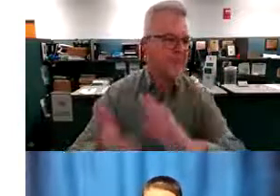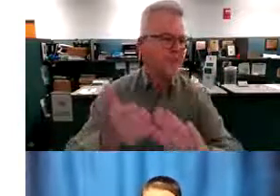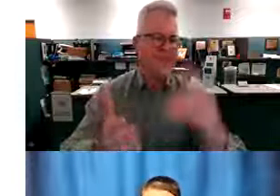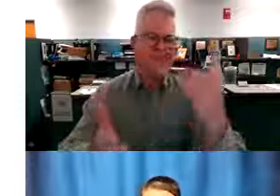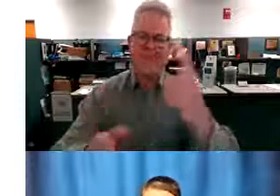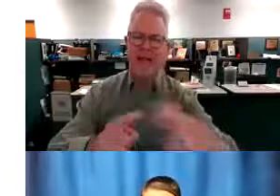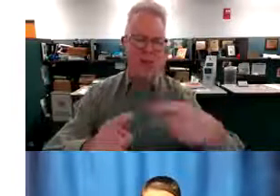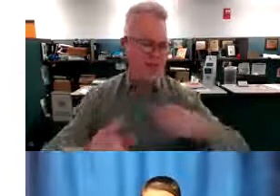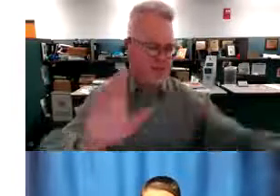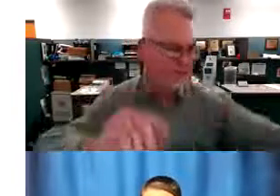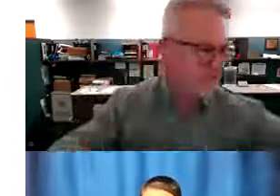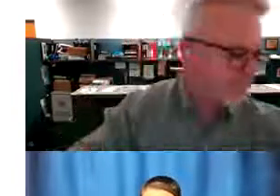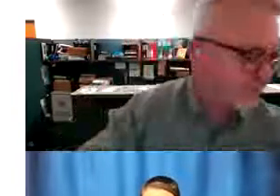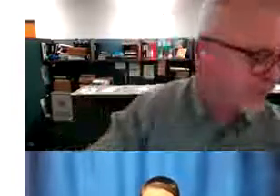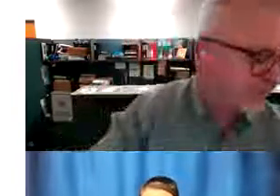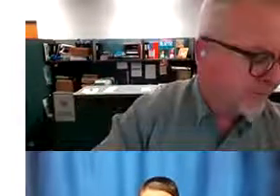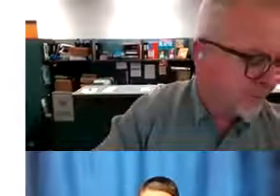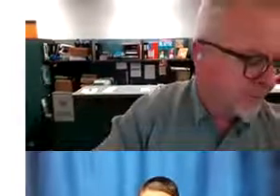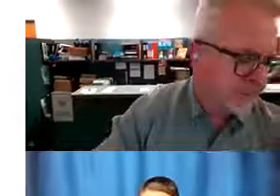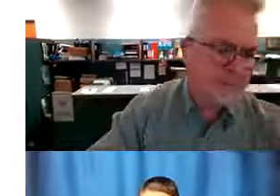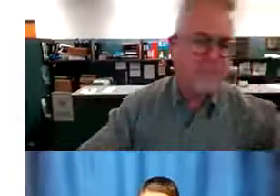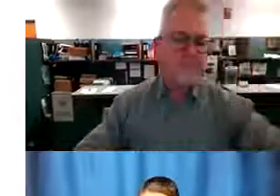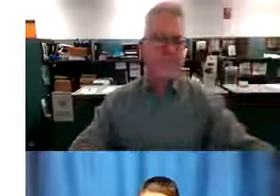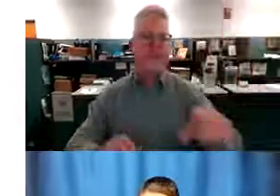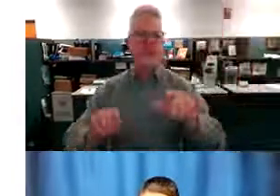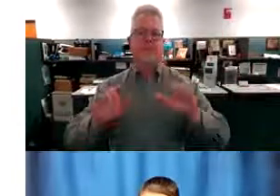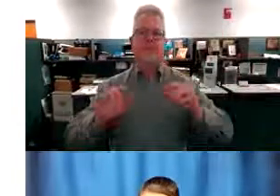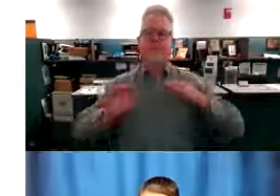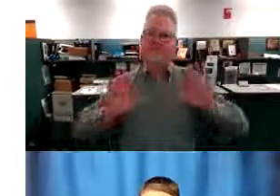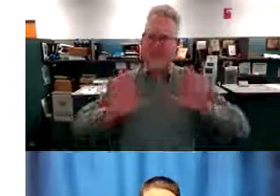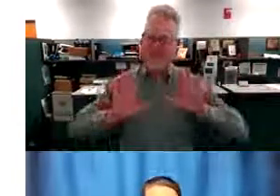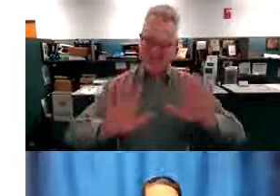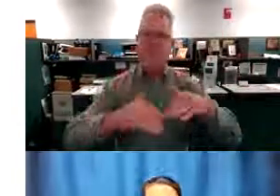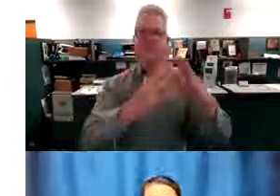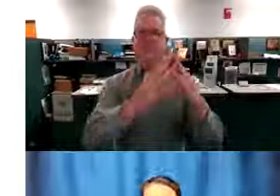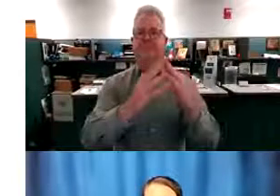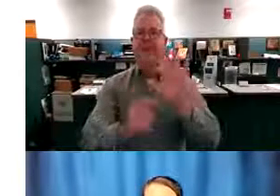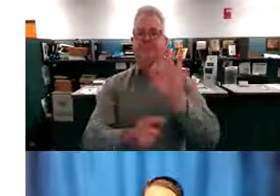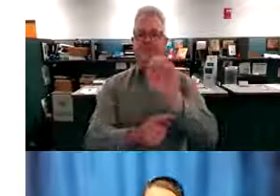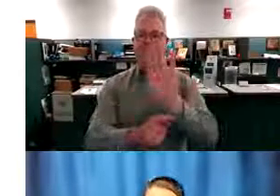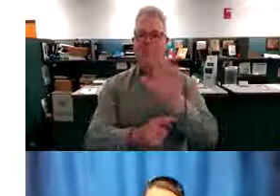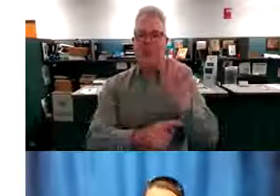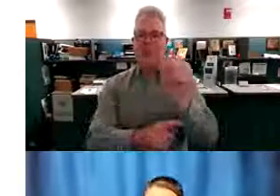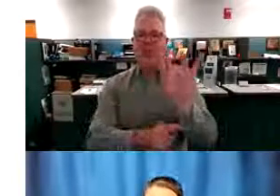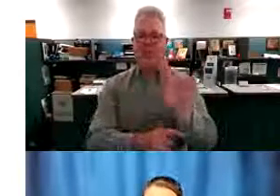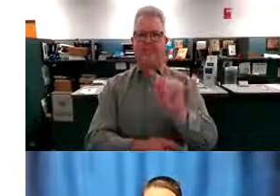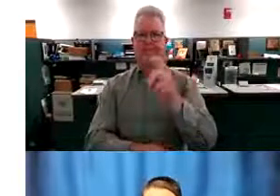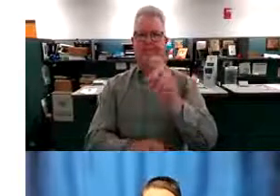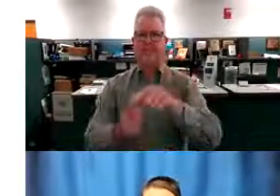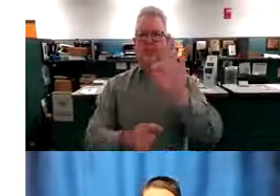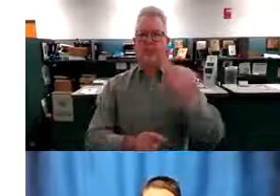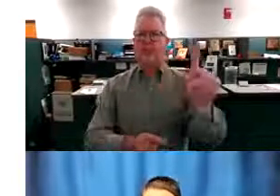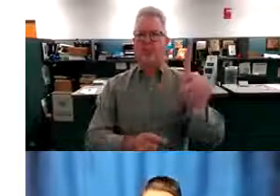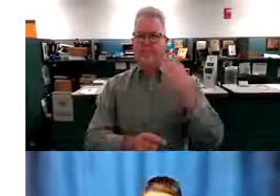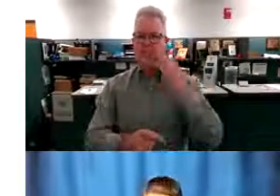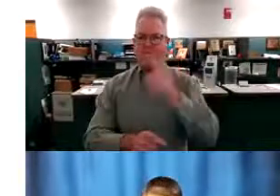of 2018, excuse me, somebody's just calling me right now. Let me just adjust that. All right. I was really pushing in February